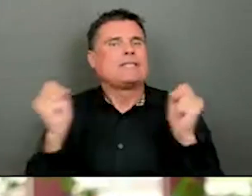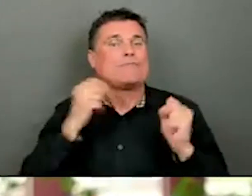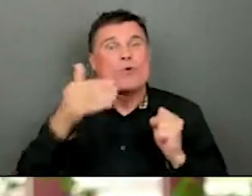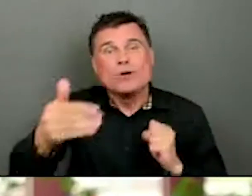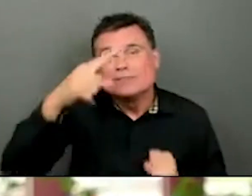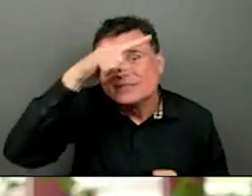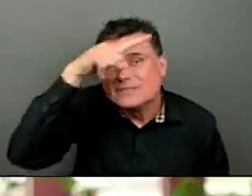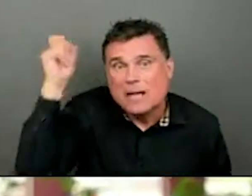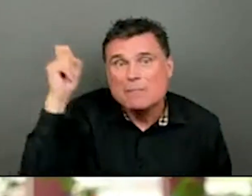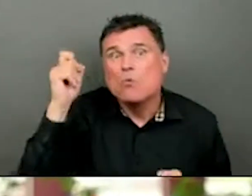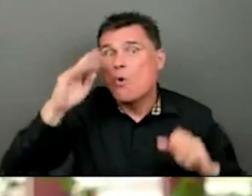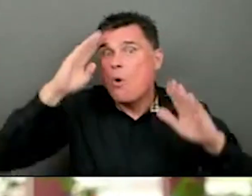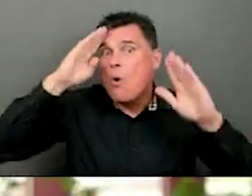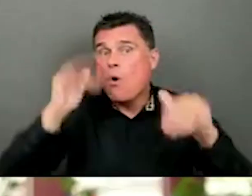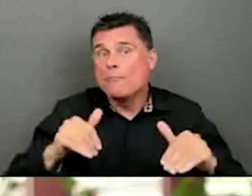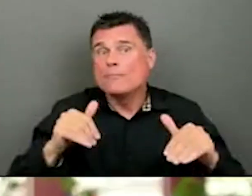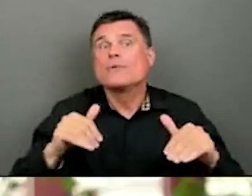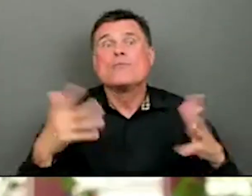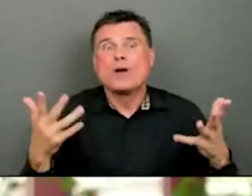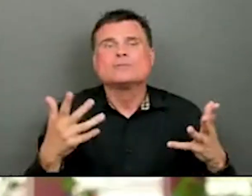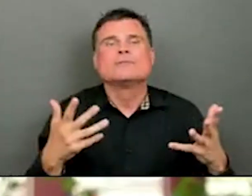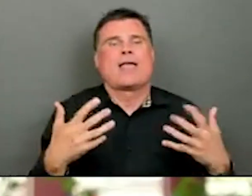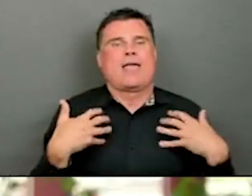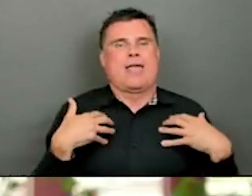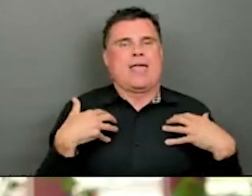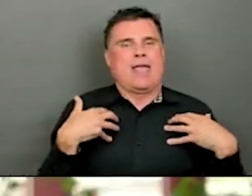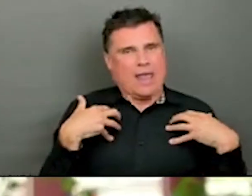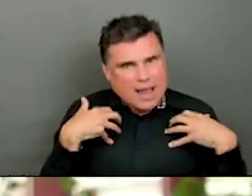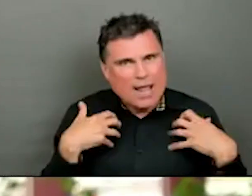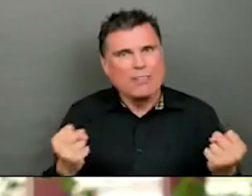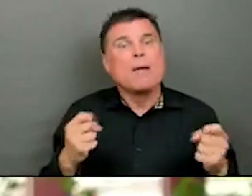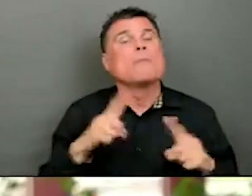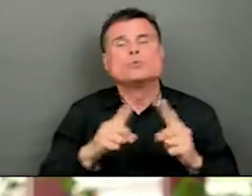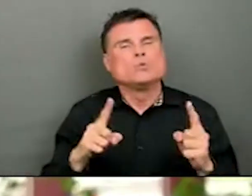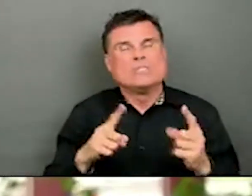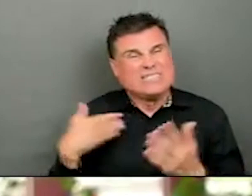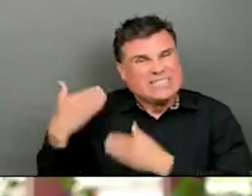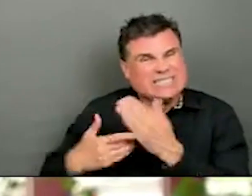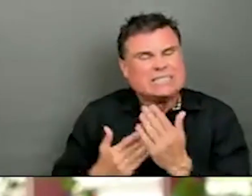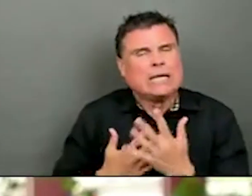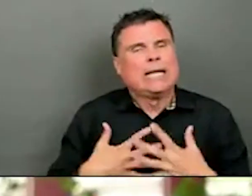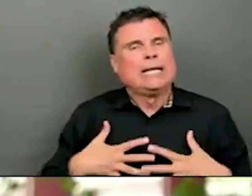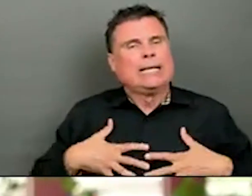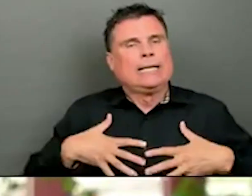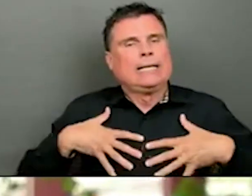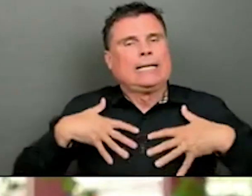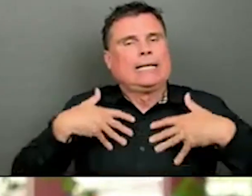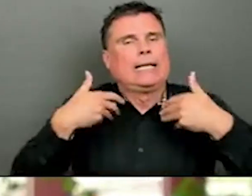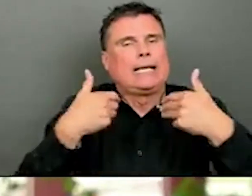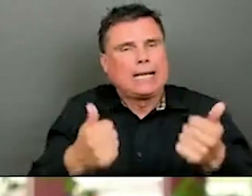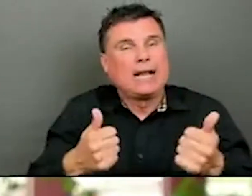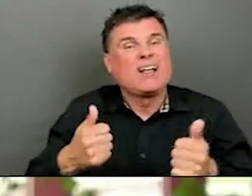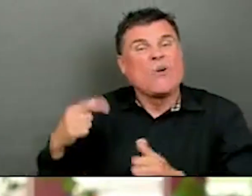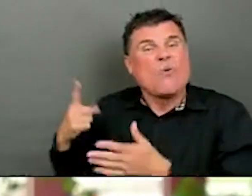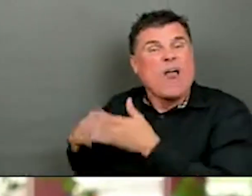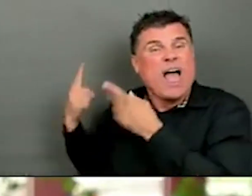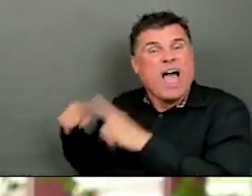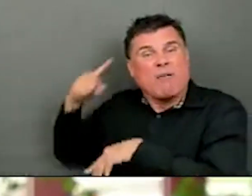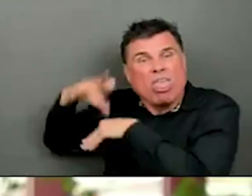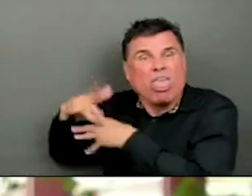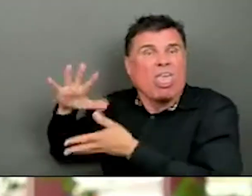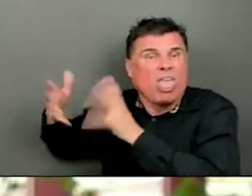healing, where COVID-19 will be in the background instead of front and center in our lives. Our progress on dose